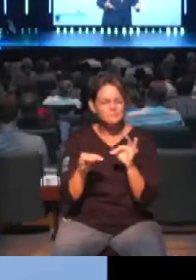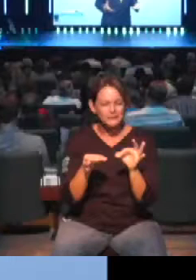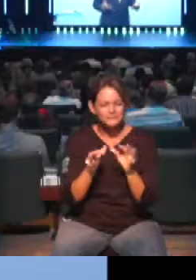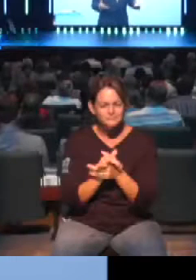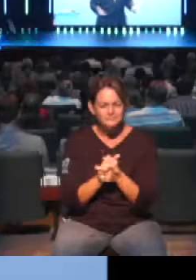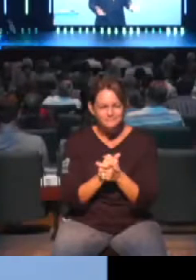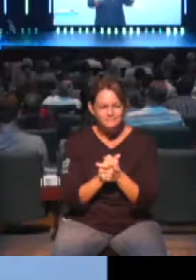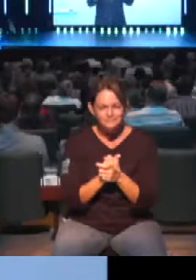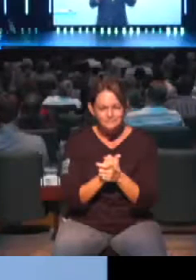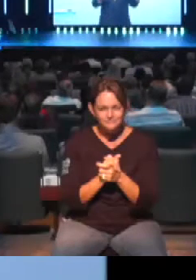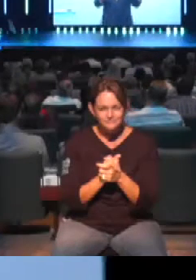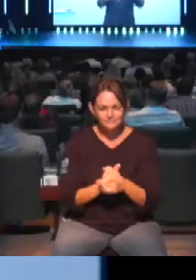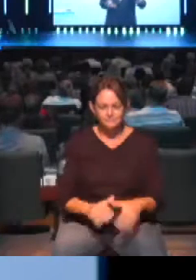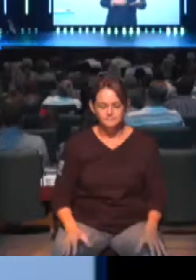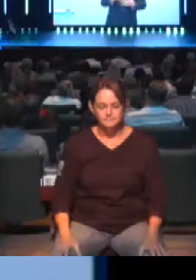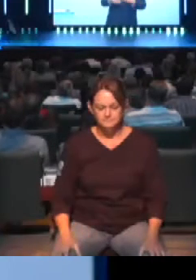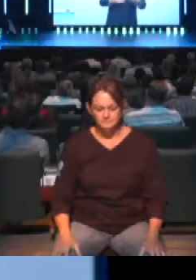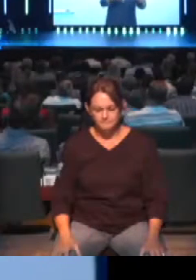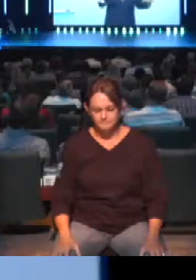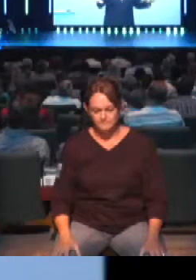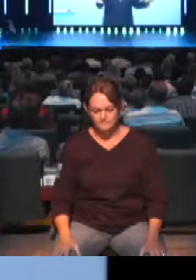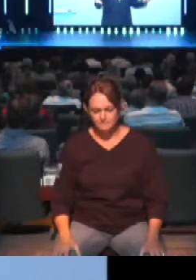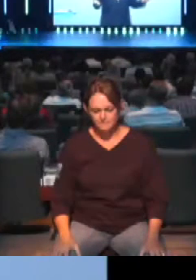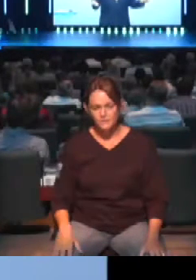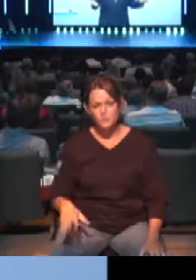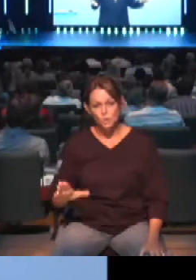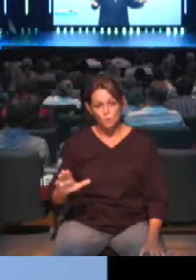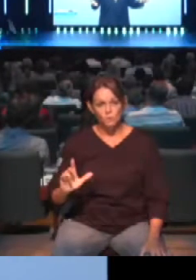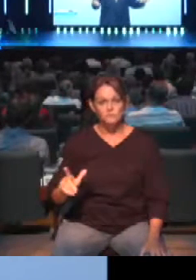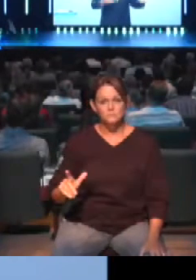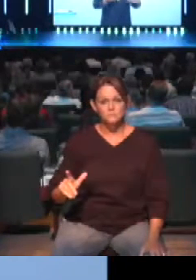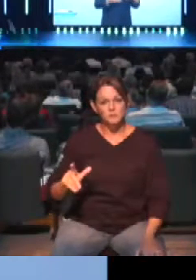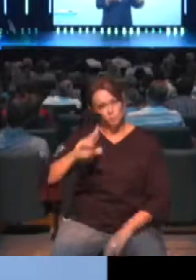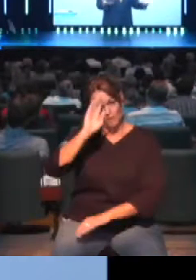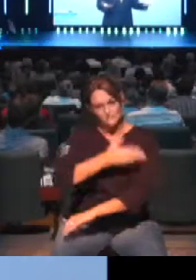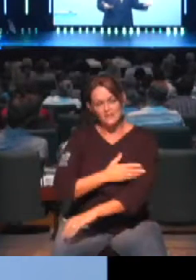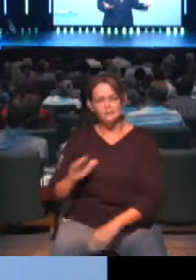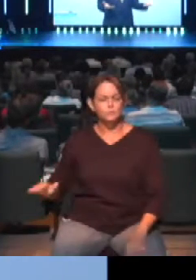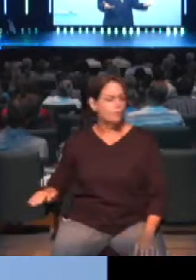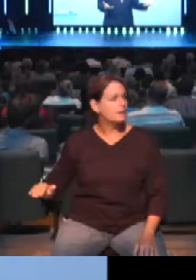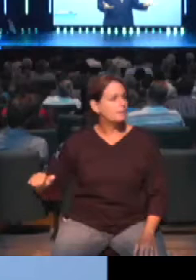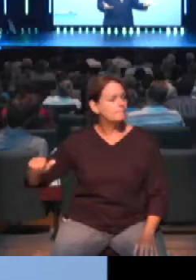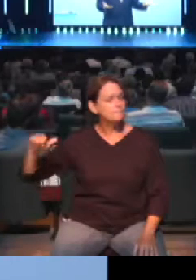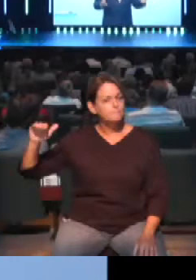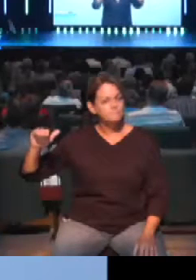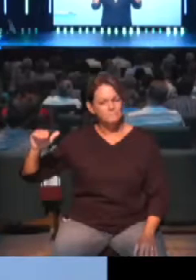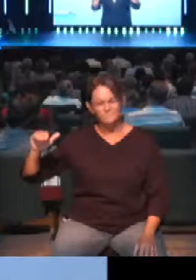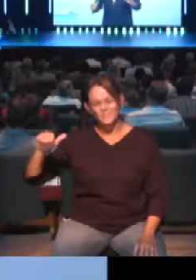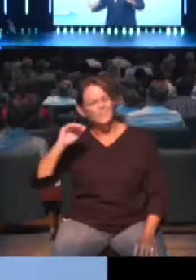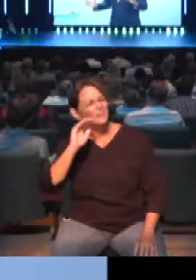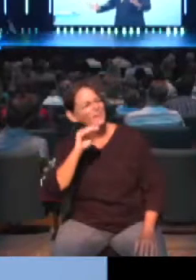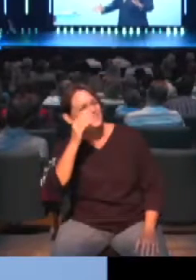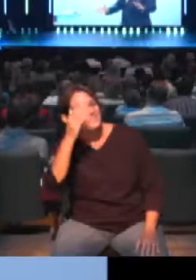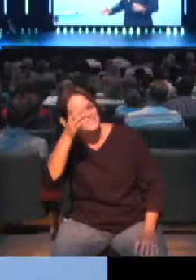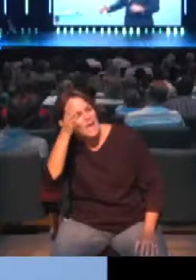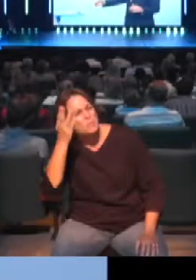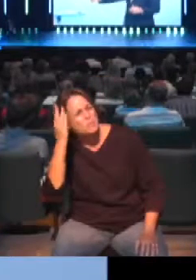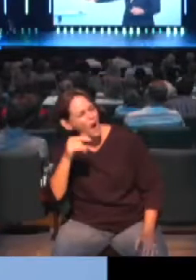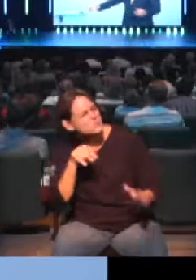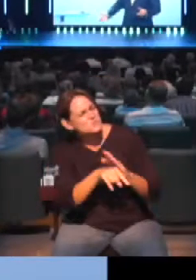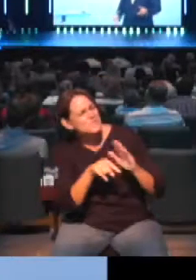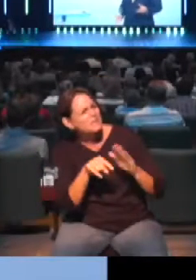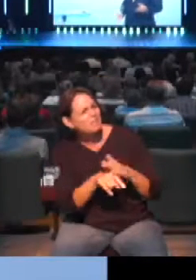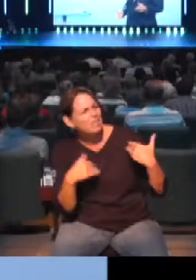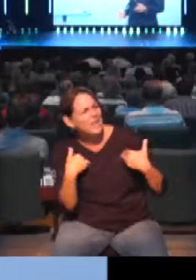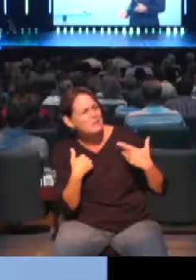saying. One day your son's going to get older and he's going to wonder why you're killing these animals. So I'm going to give you the answer for him, all right? Think about little boy